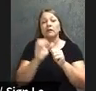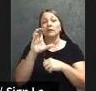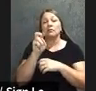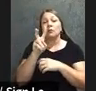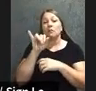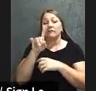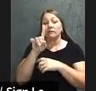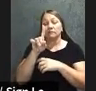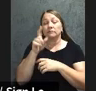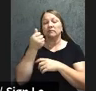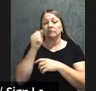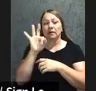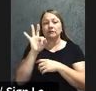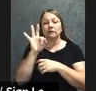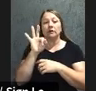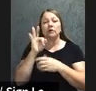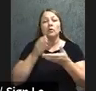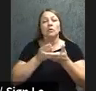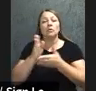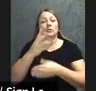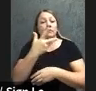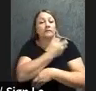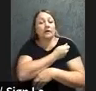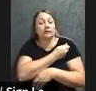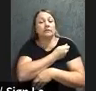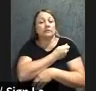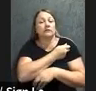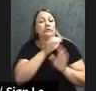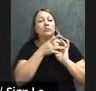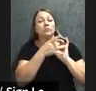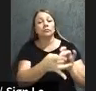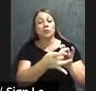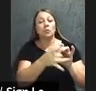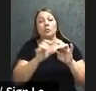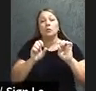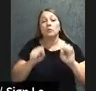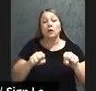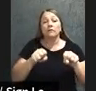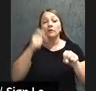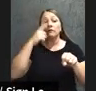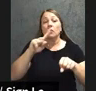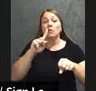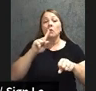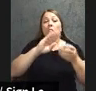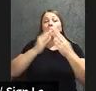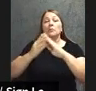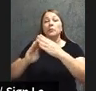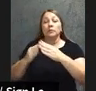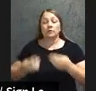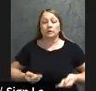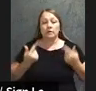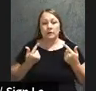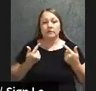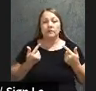vaccines through a joint effort with the Administration for Community Living,